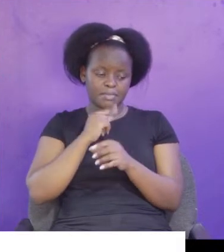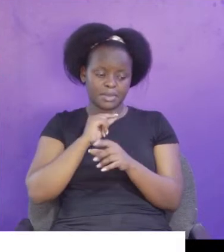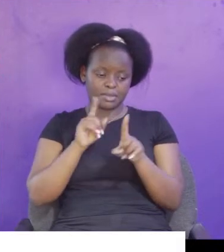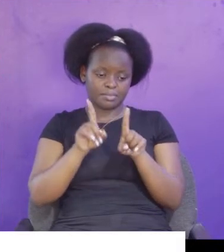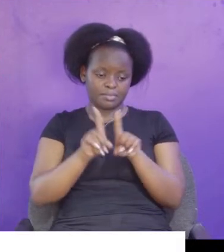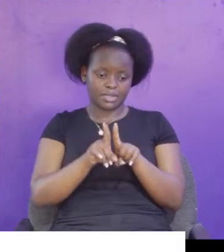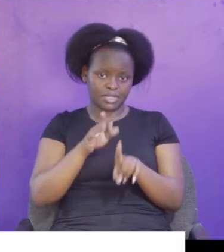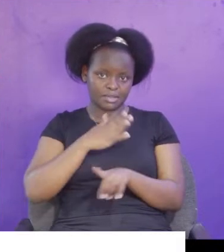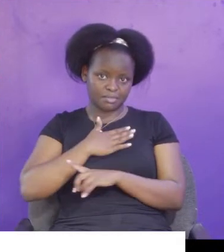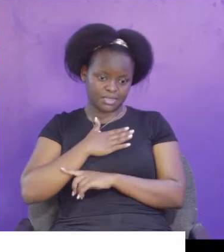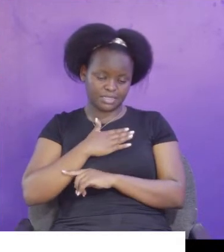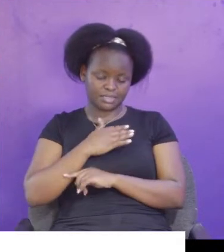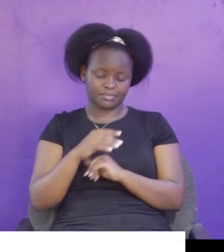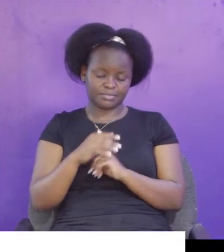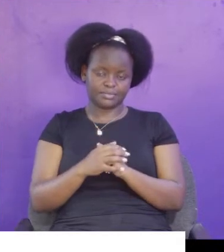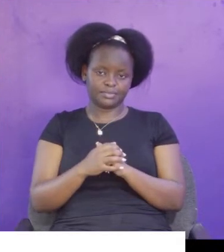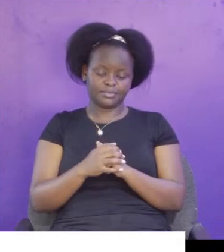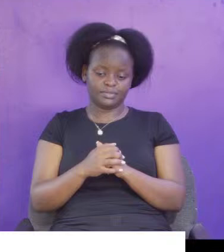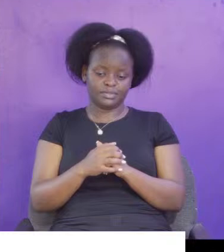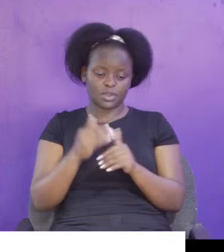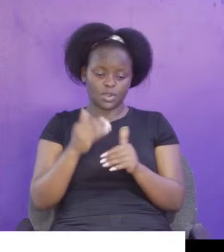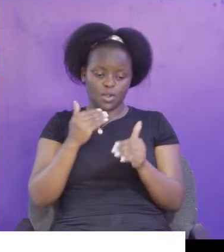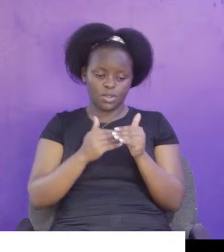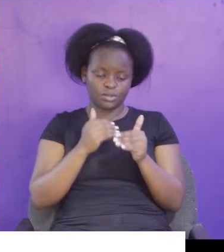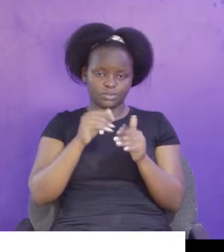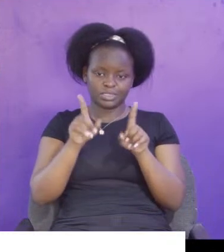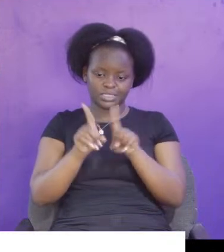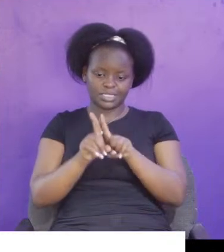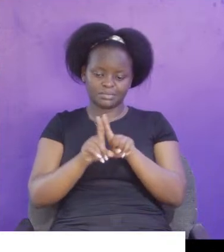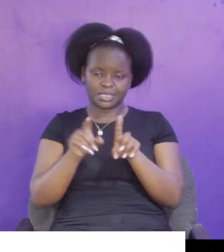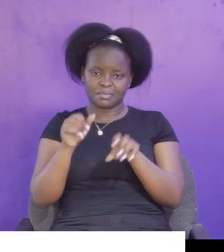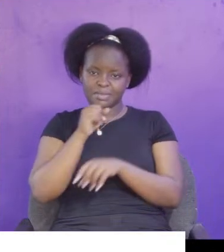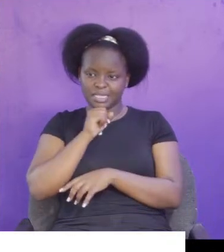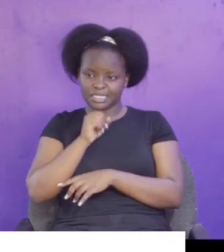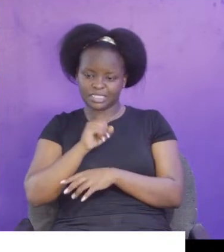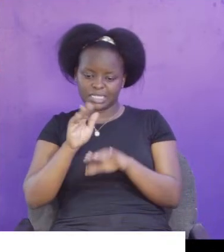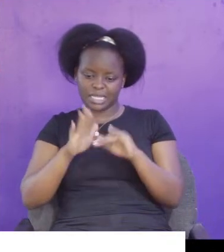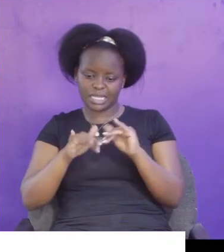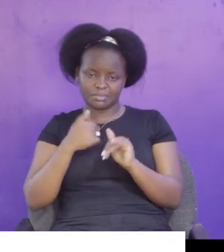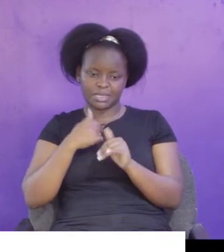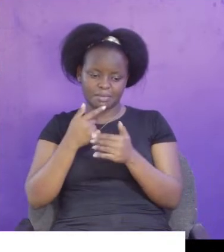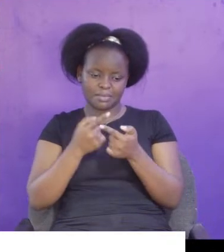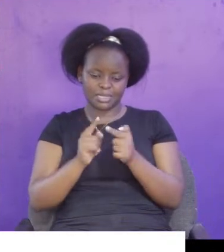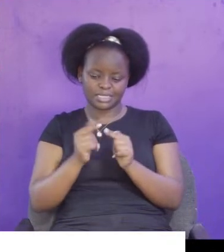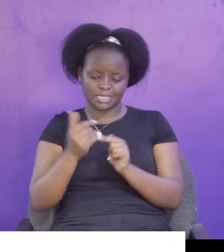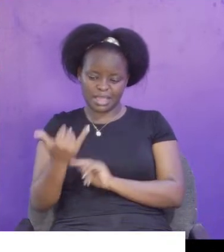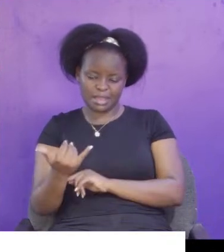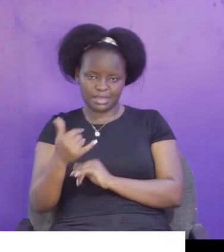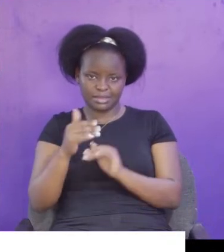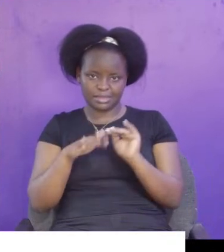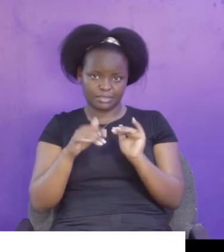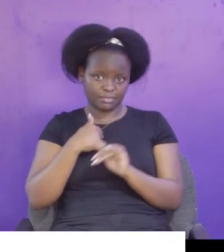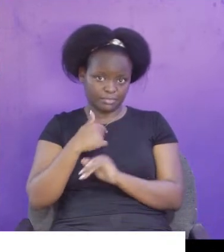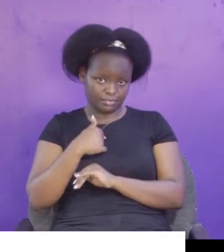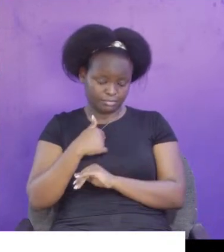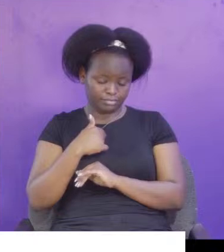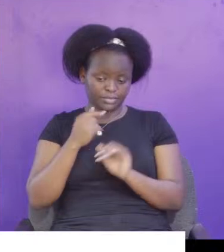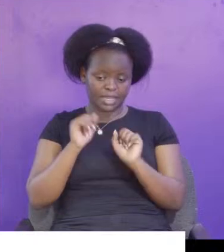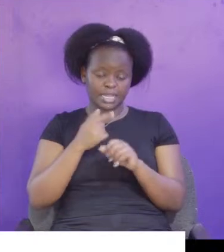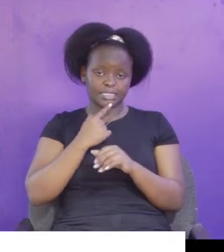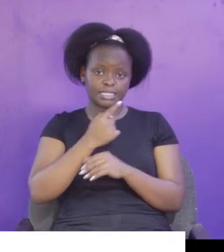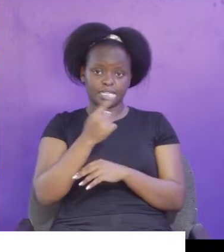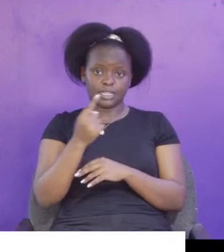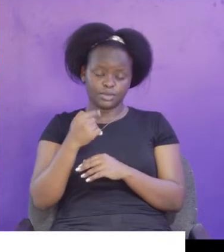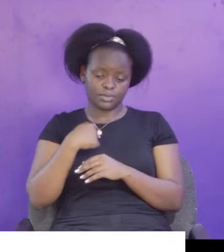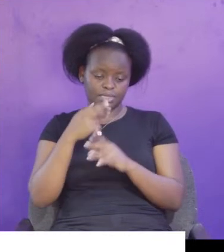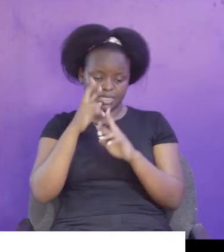was almost the same age as me, but younger than me, I can tell you that I respected